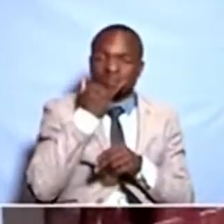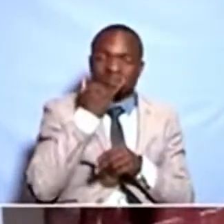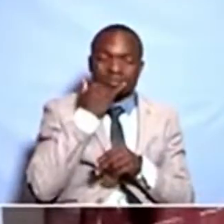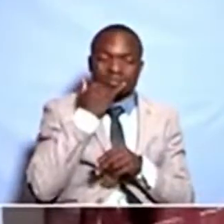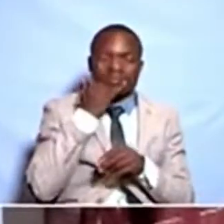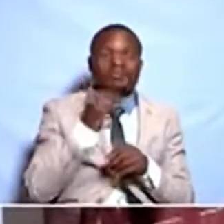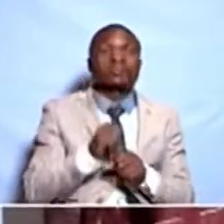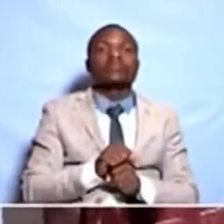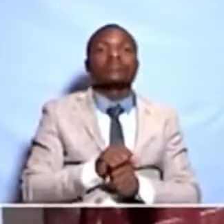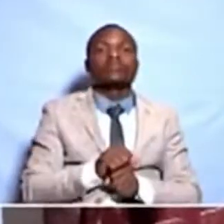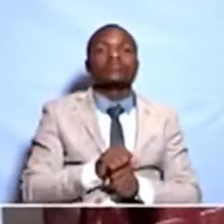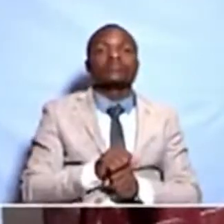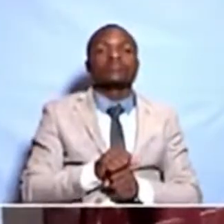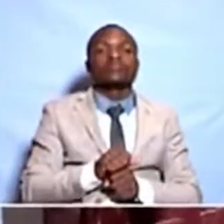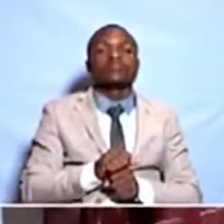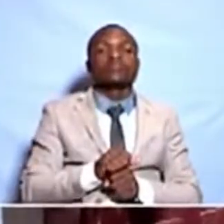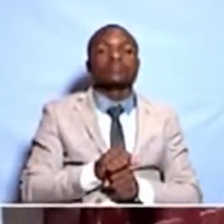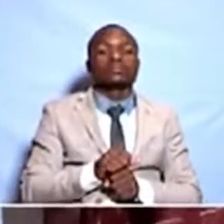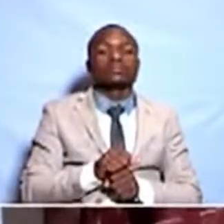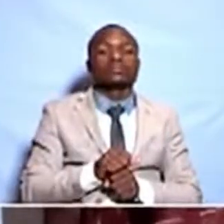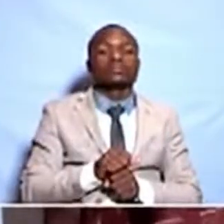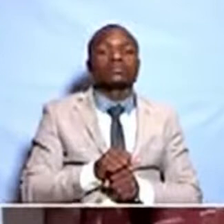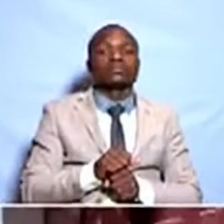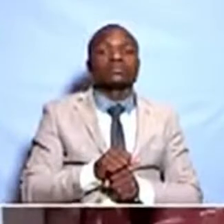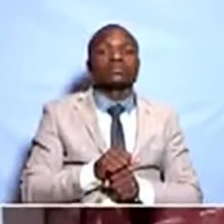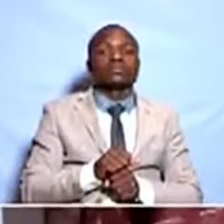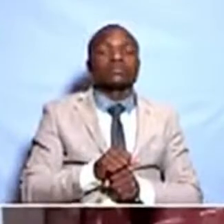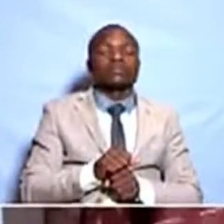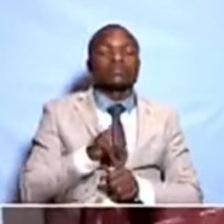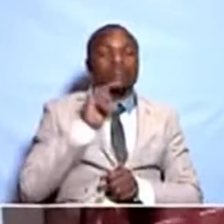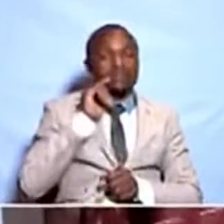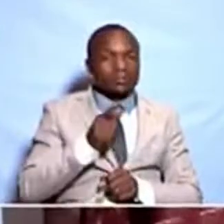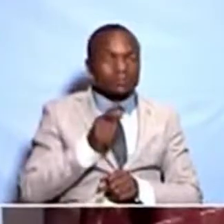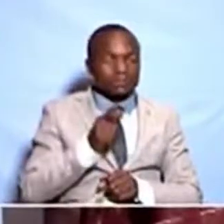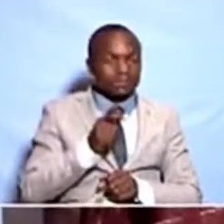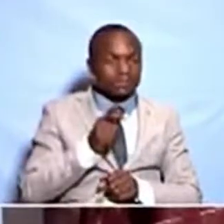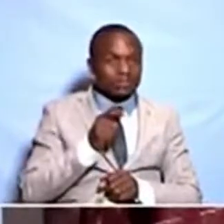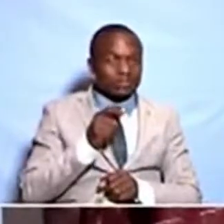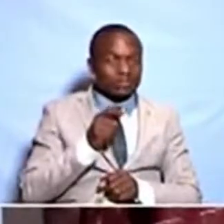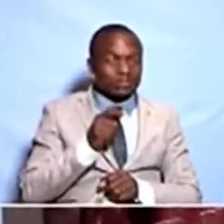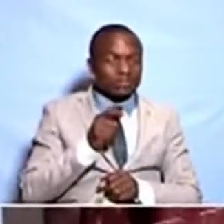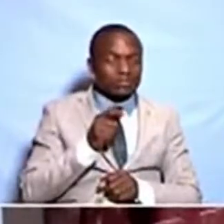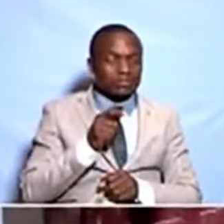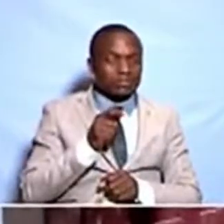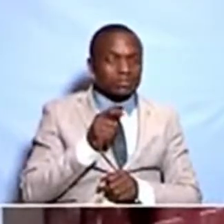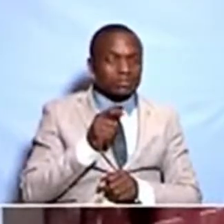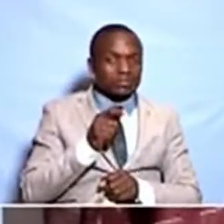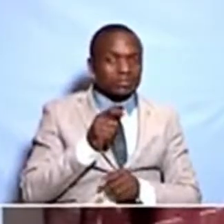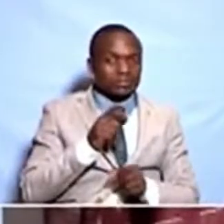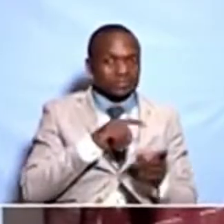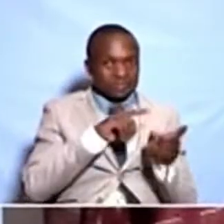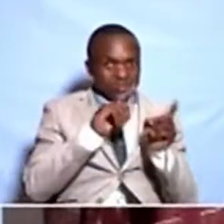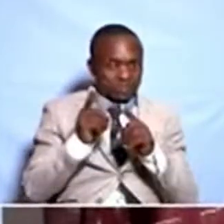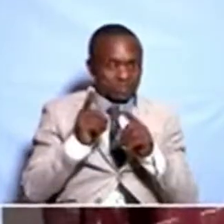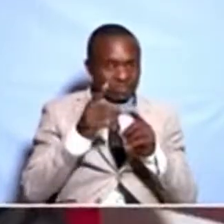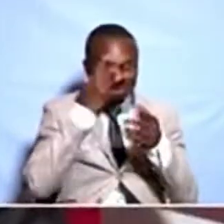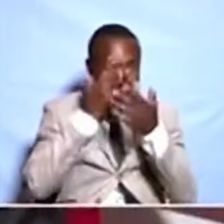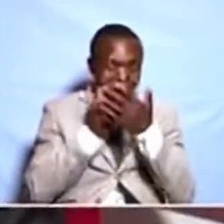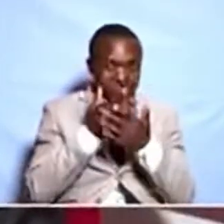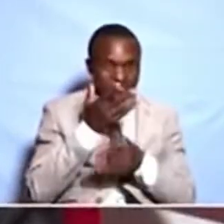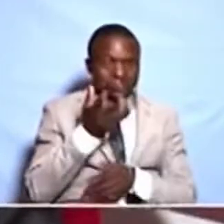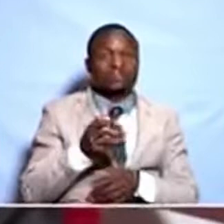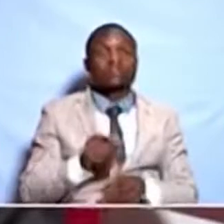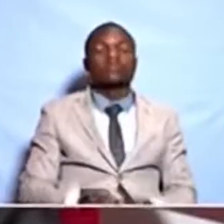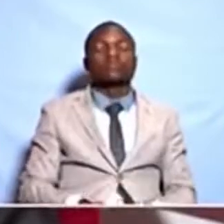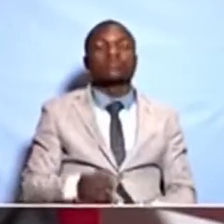and we have to hold you liable for for that. And is that being done, and is